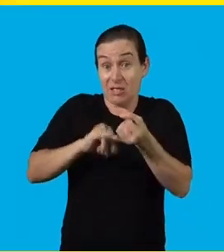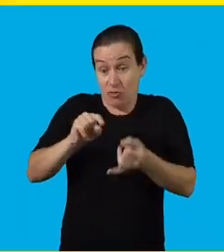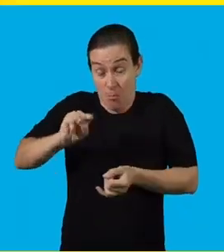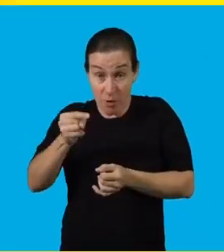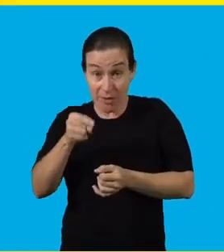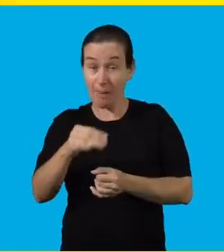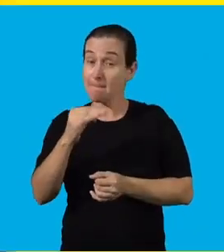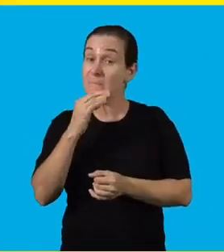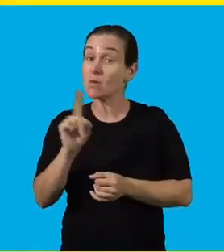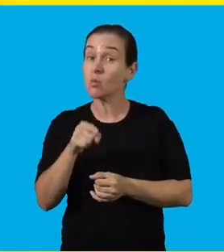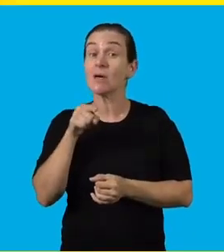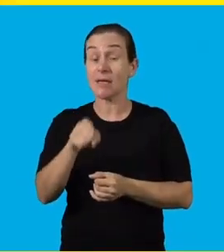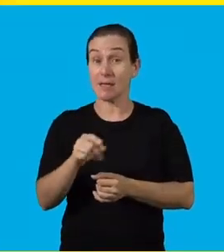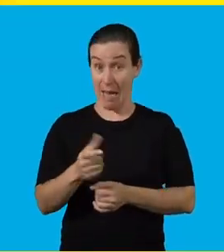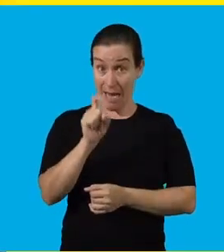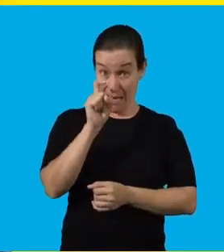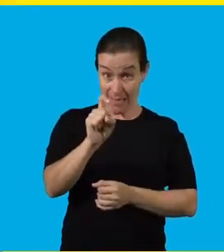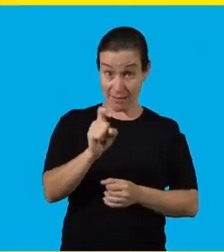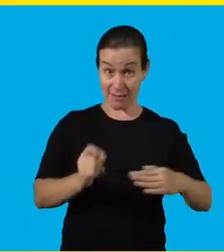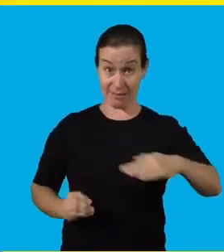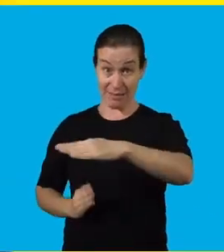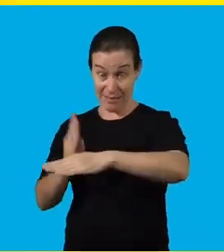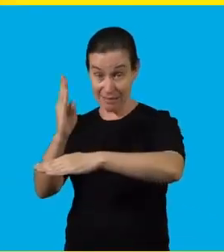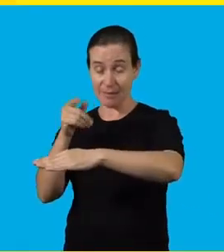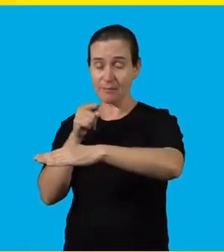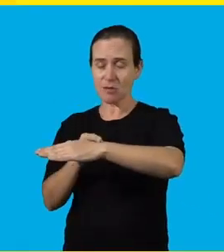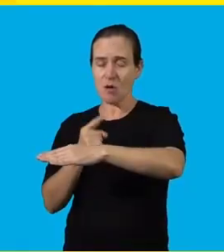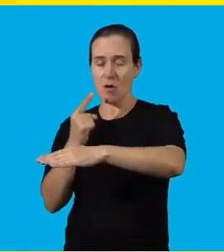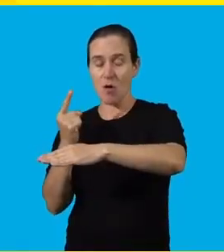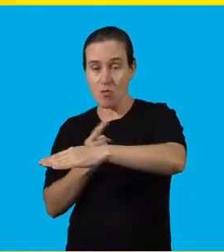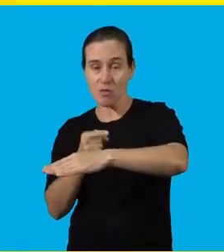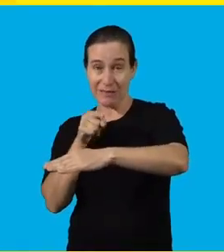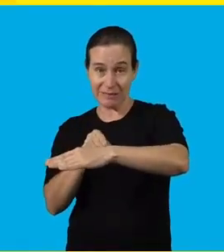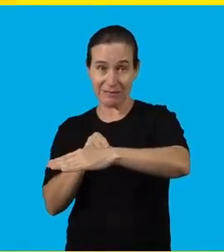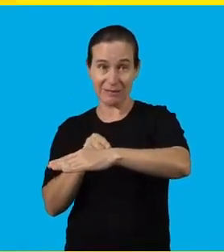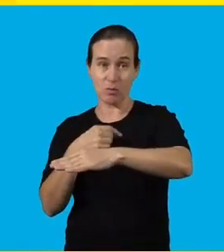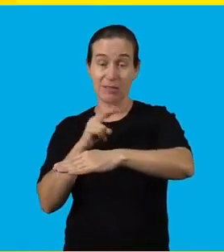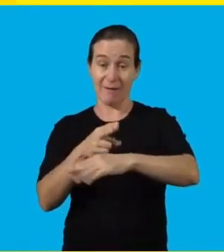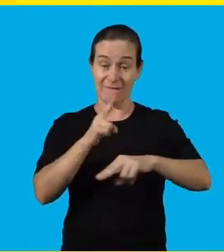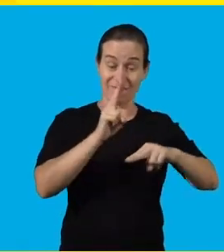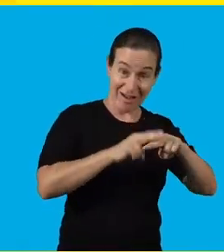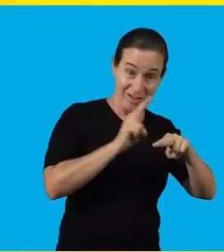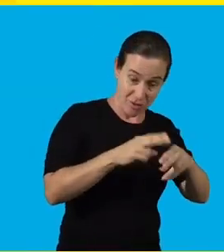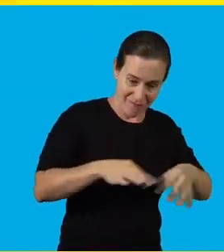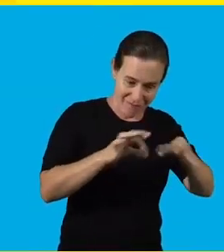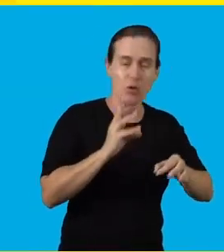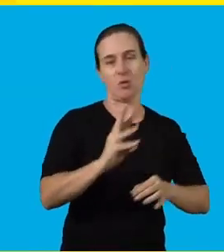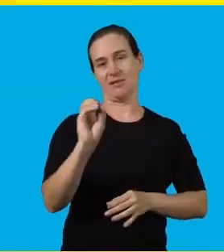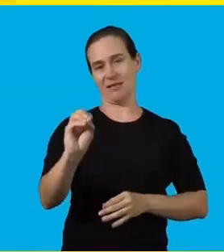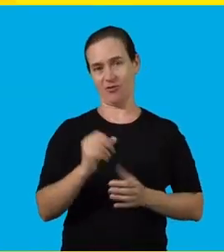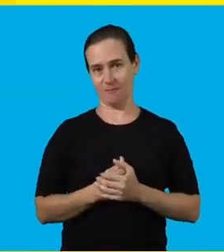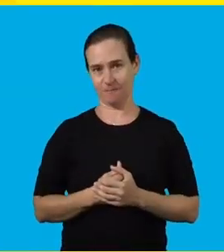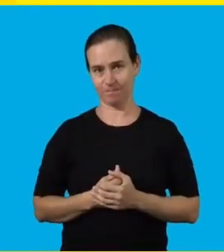it is a stationary point that is also an x-intercept, that's only when you will find that your function value